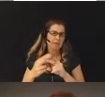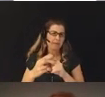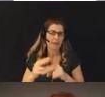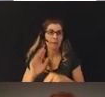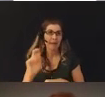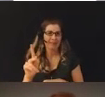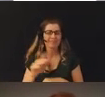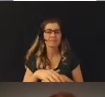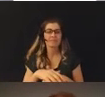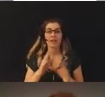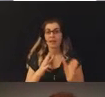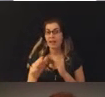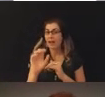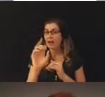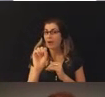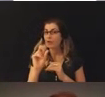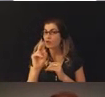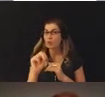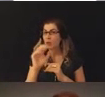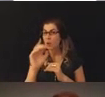back to Susan Utchin.